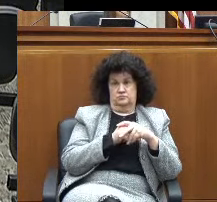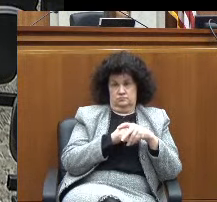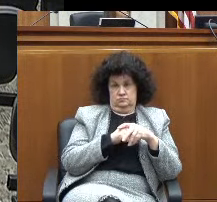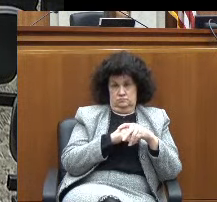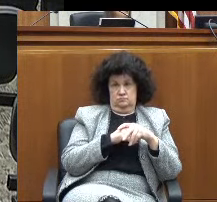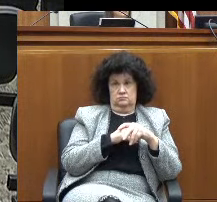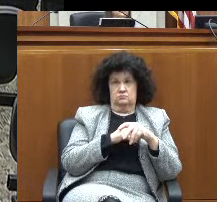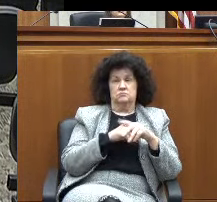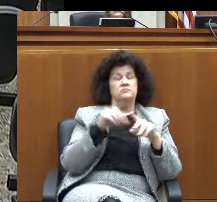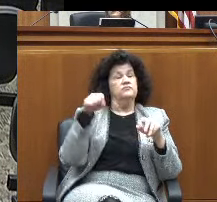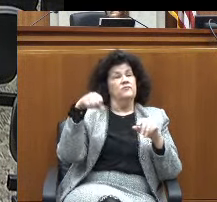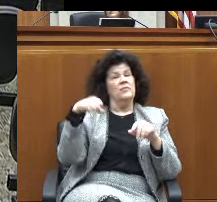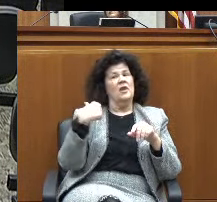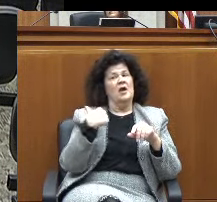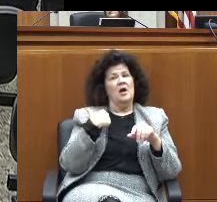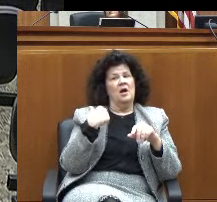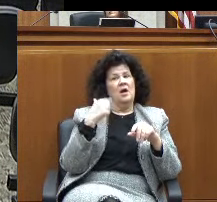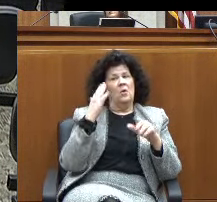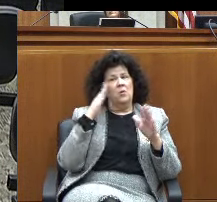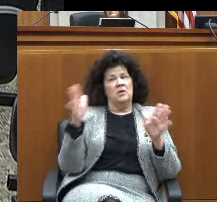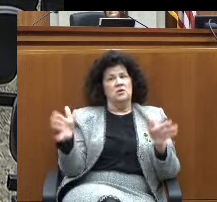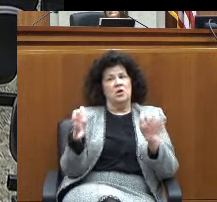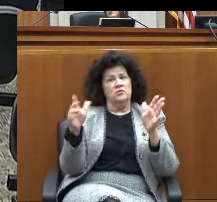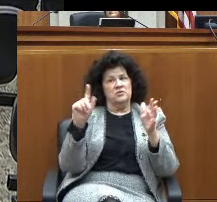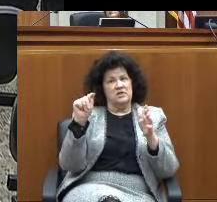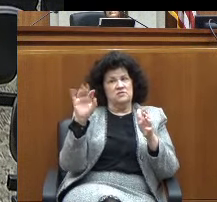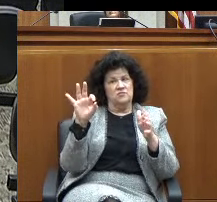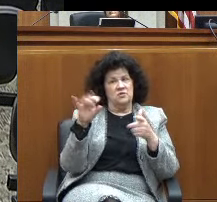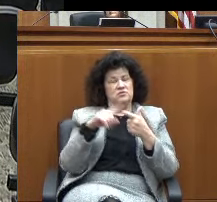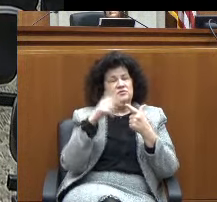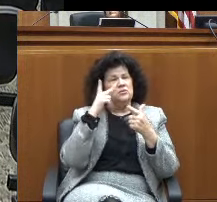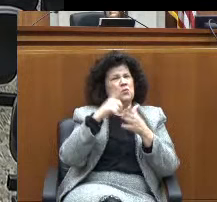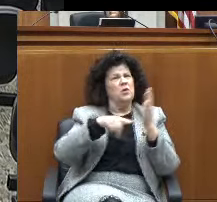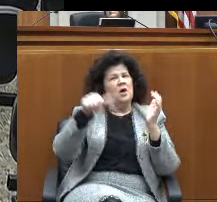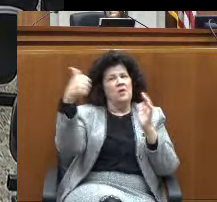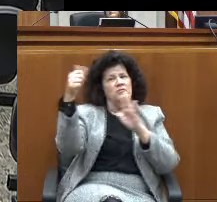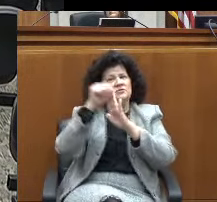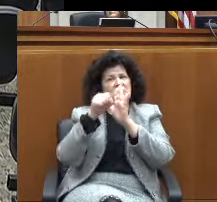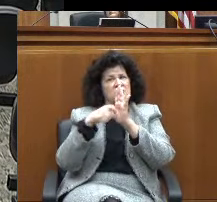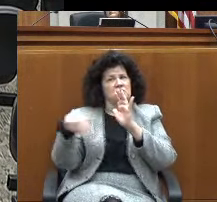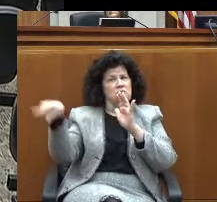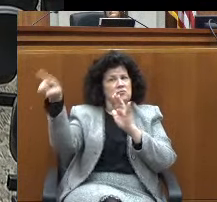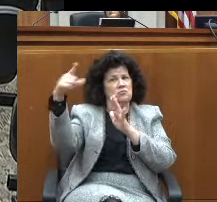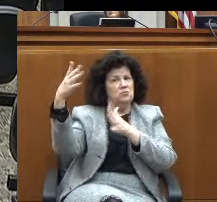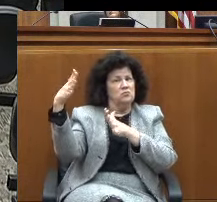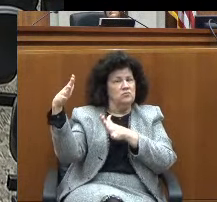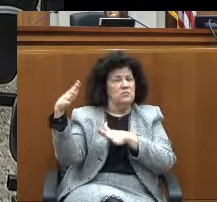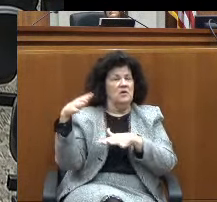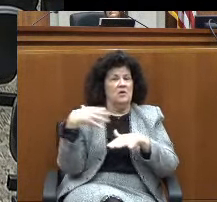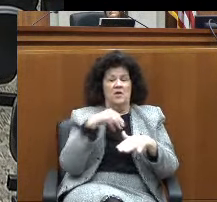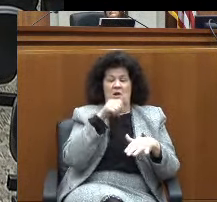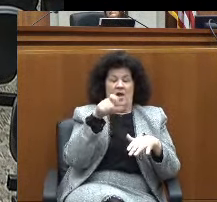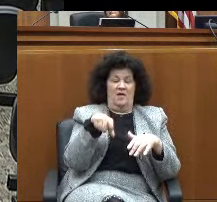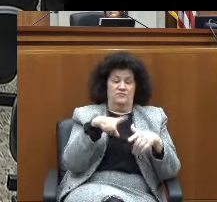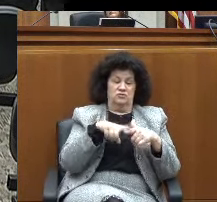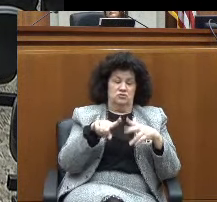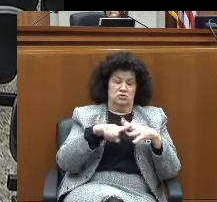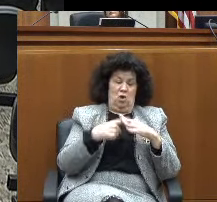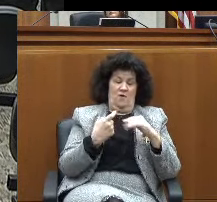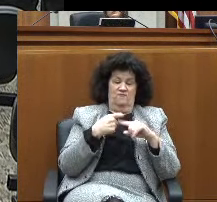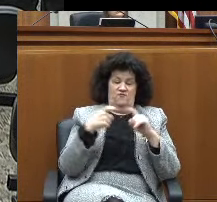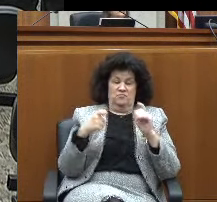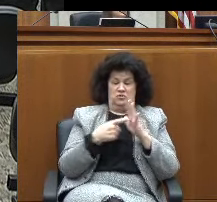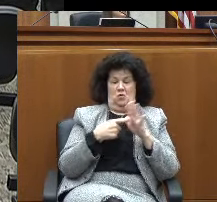Yes. I would just encourage the task force to look at what other states have already done. You don't have to start from square one.